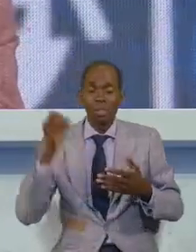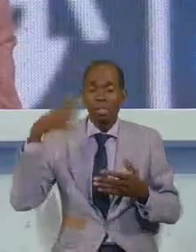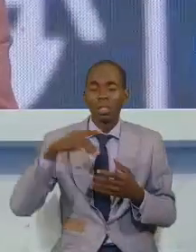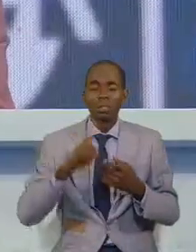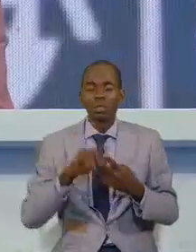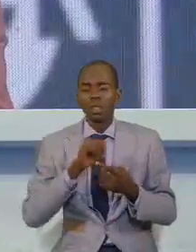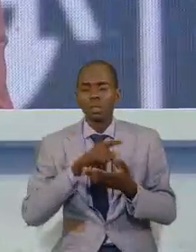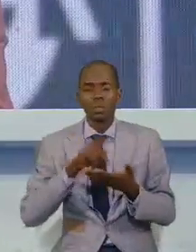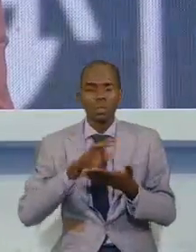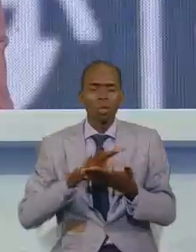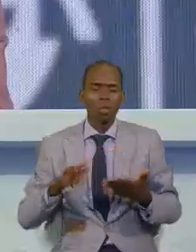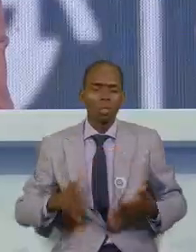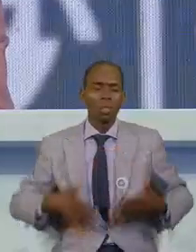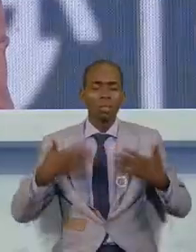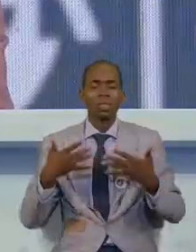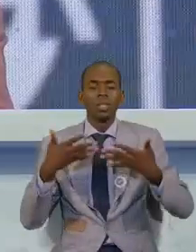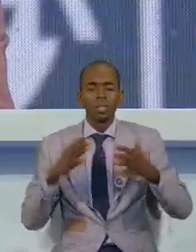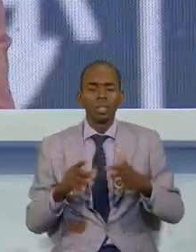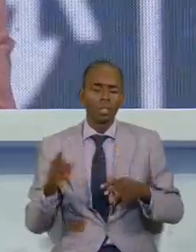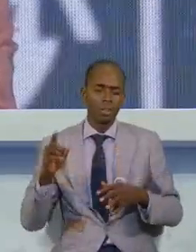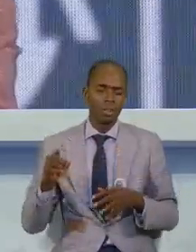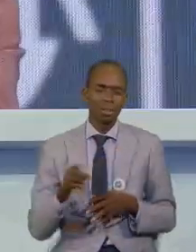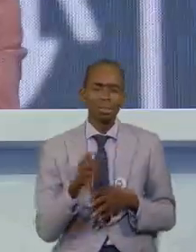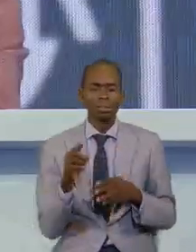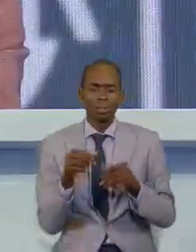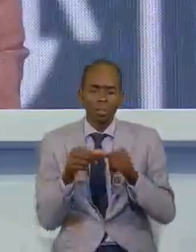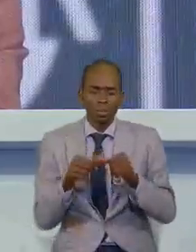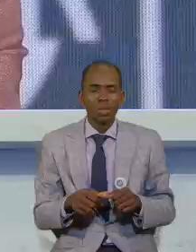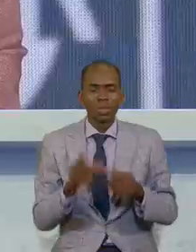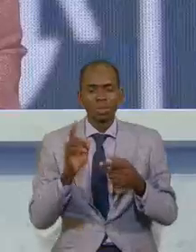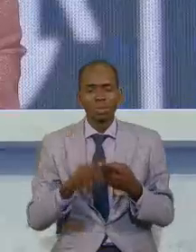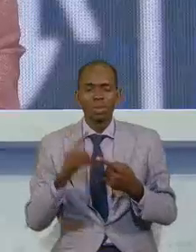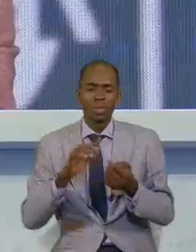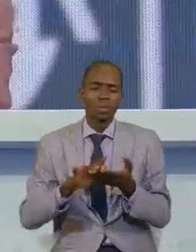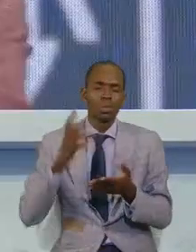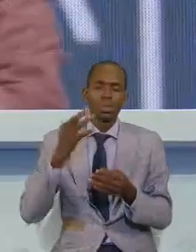Let them live by your grace to the glory of your name.